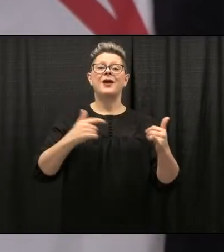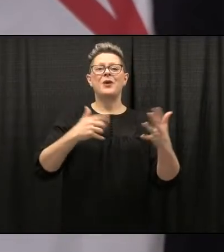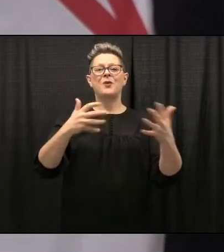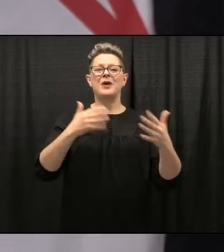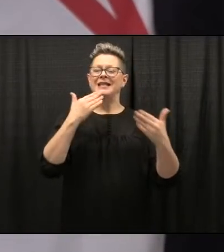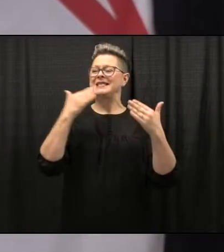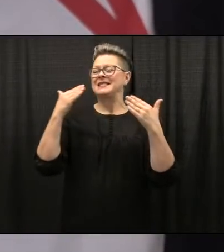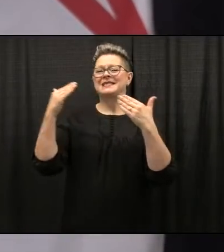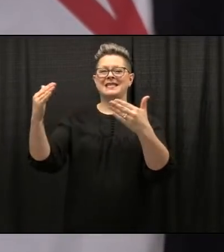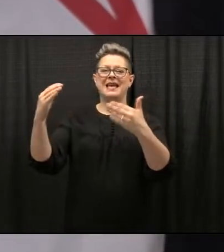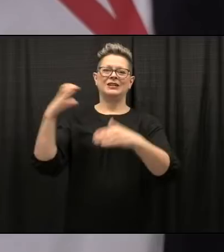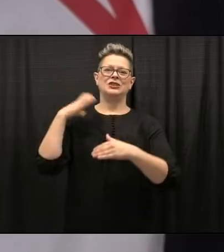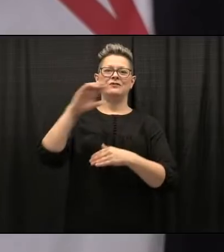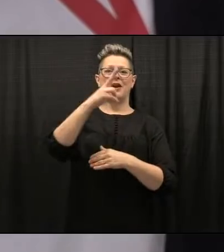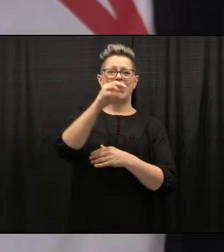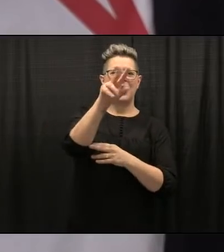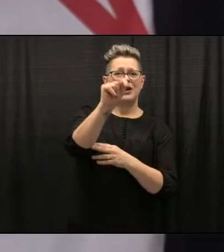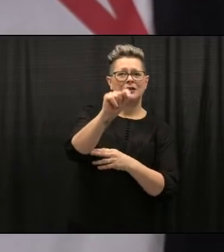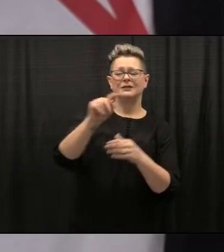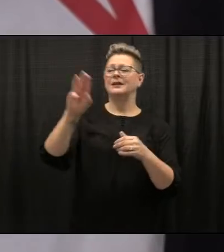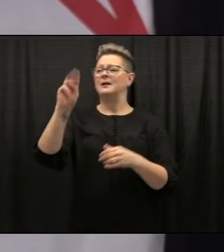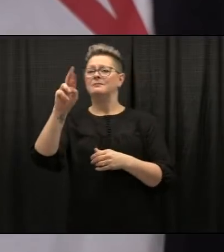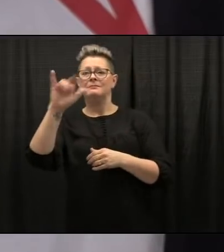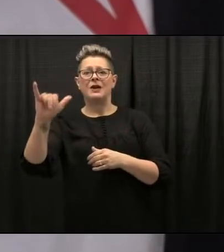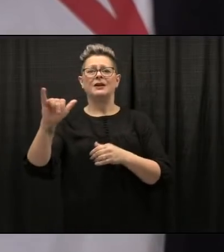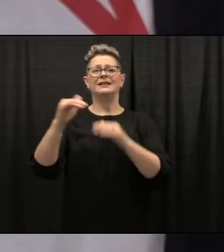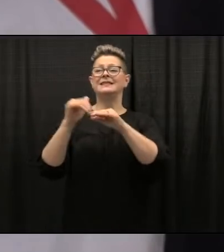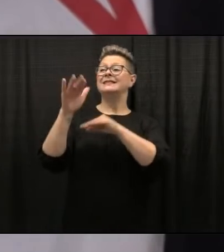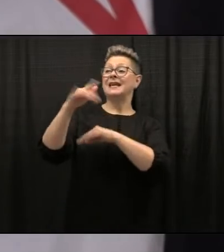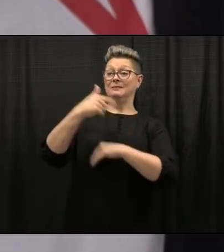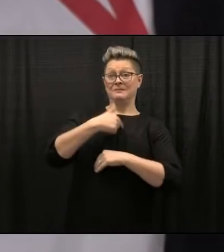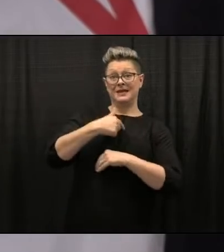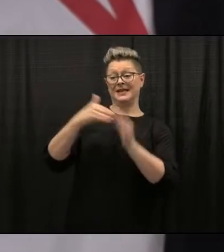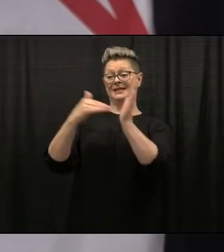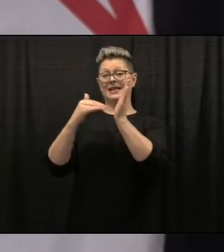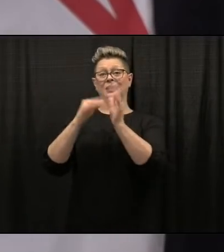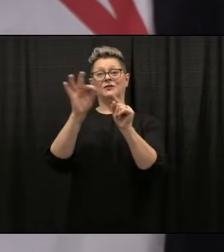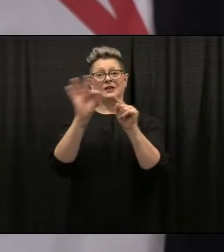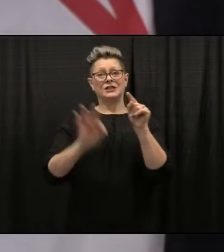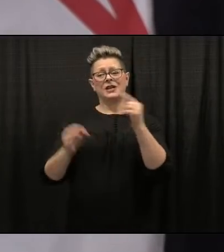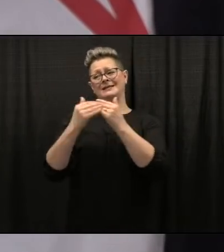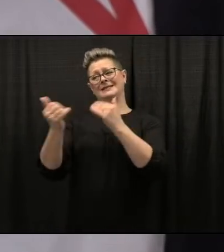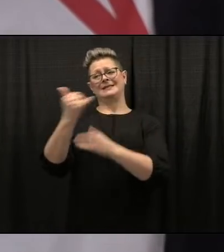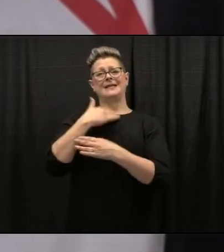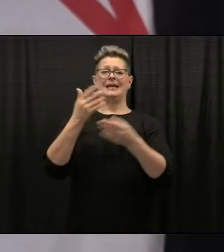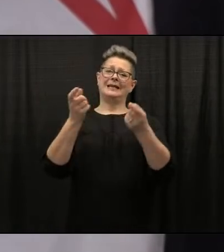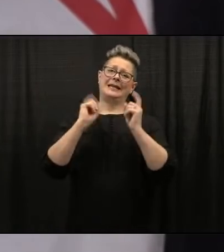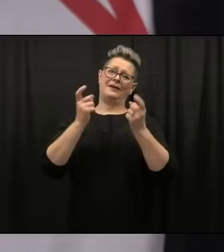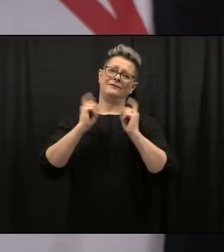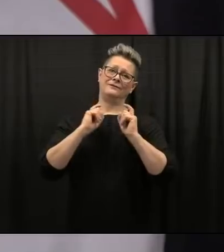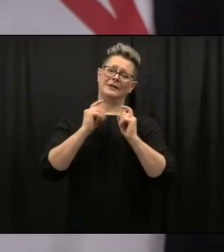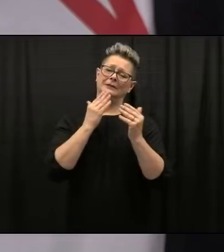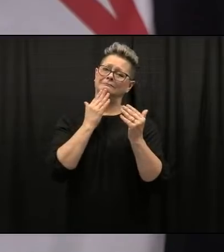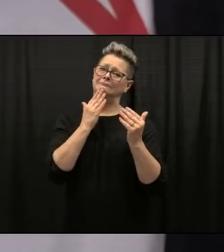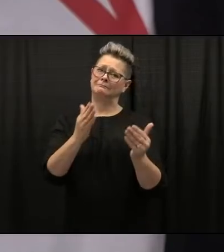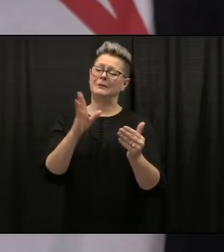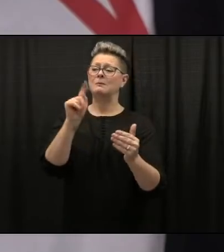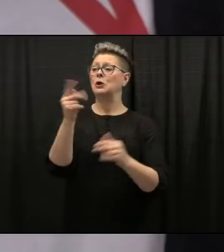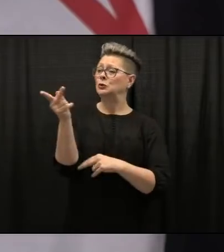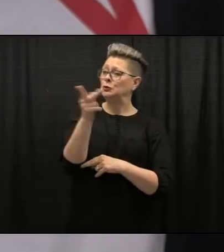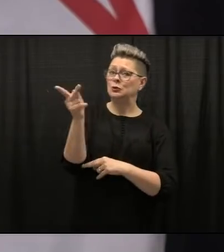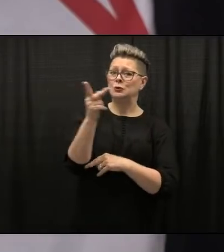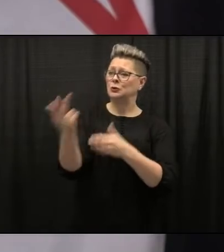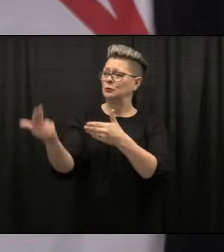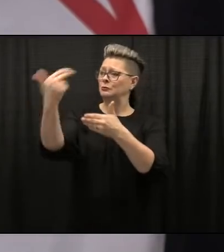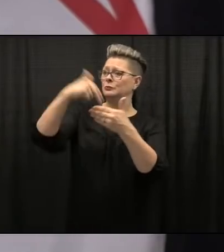thank Chief Hart and Mary Pia for sending Dr. Fitzgerald and myself a gift. But the real gift was both of you